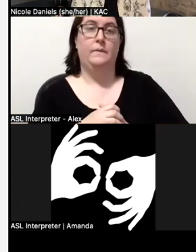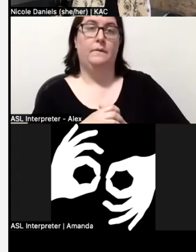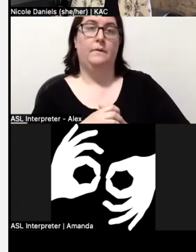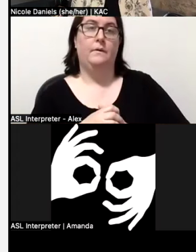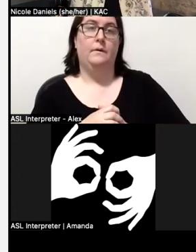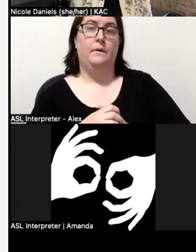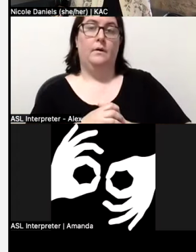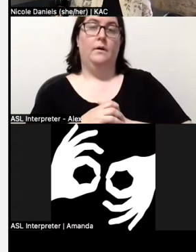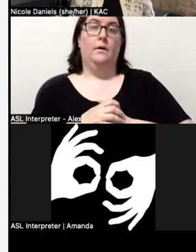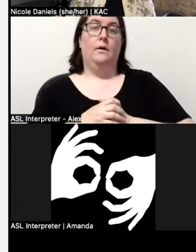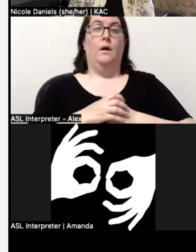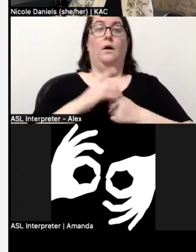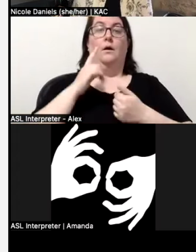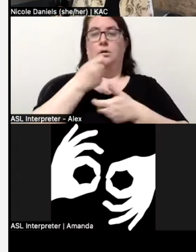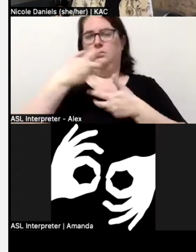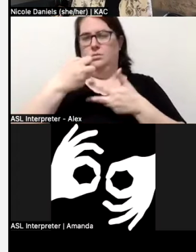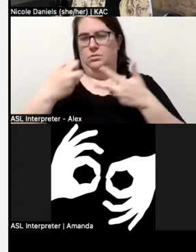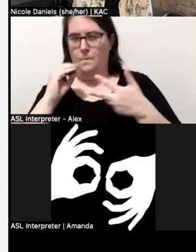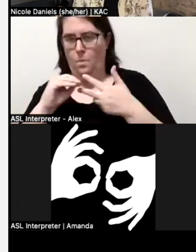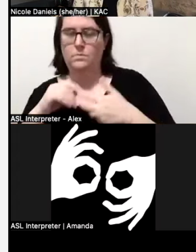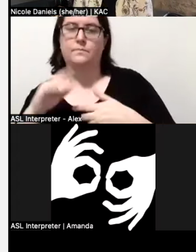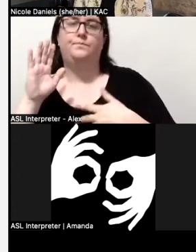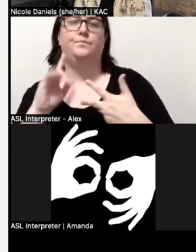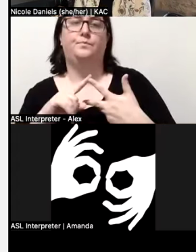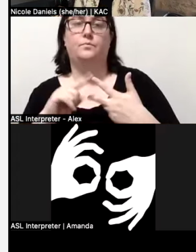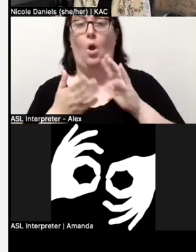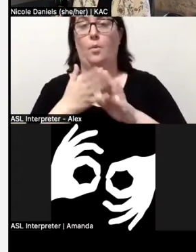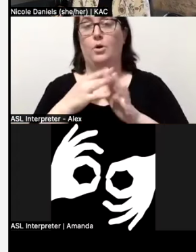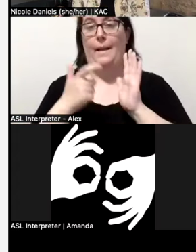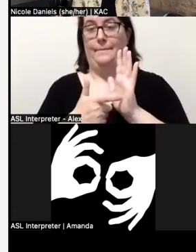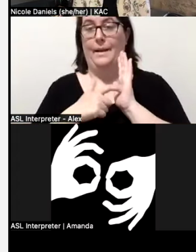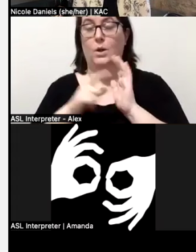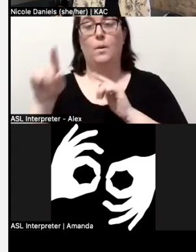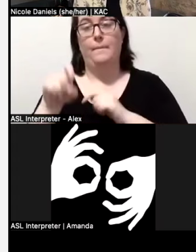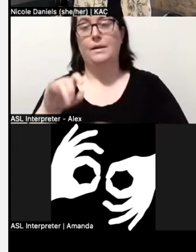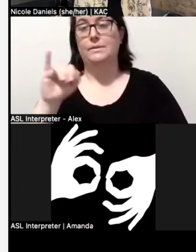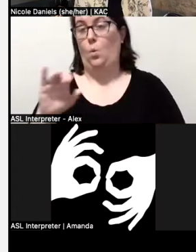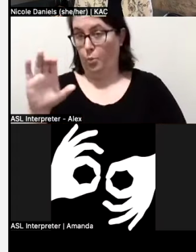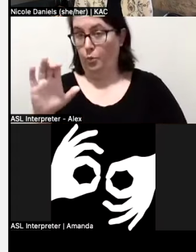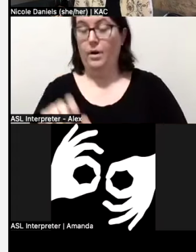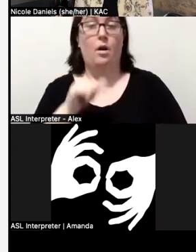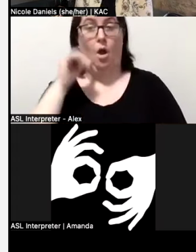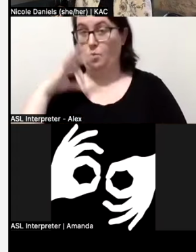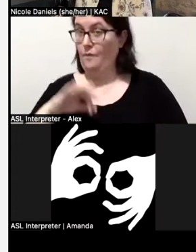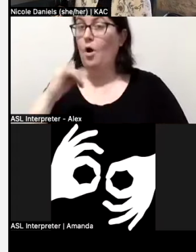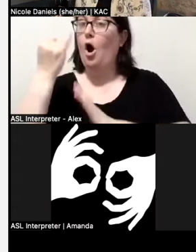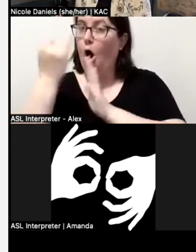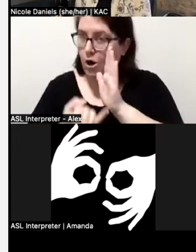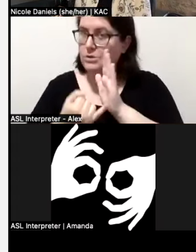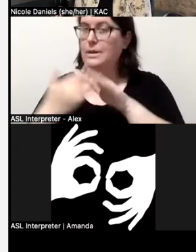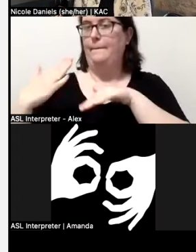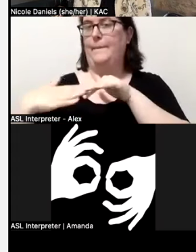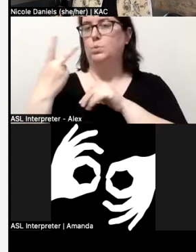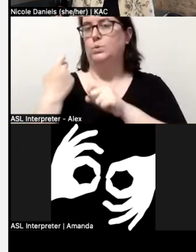So under operations and mandate, you first off have to be an incorporated nonprofit arts organization for a minimum of